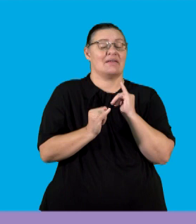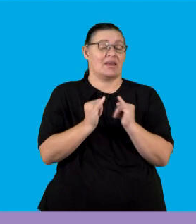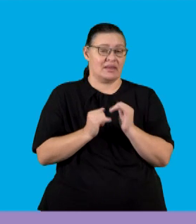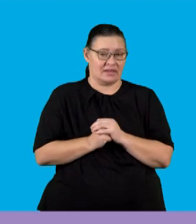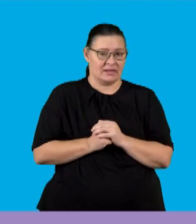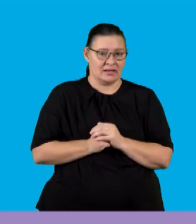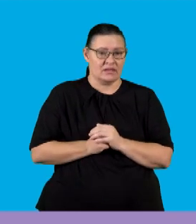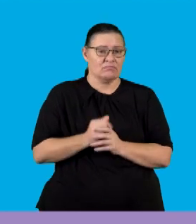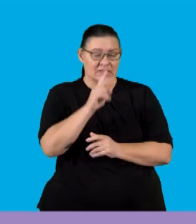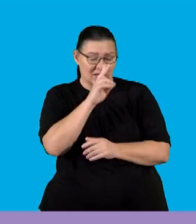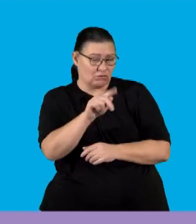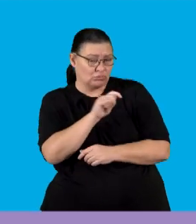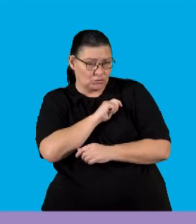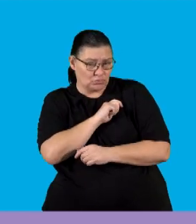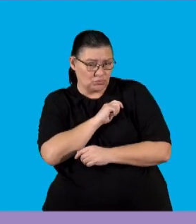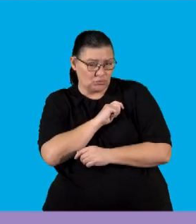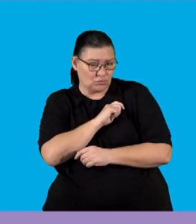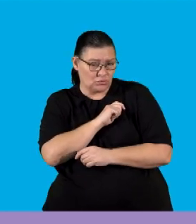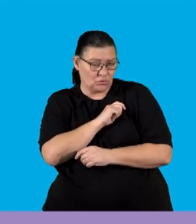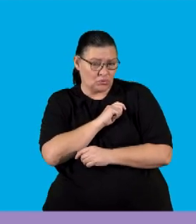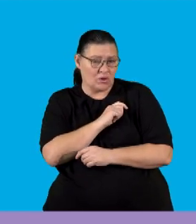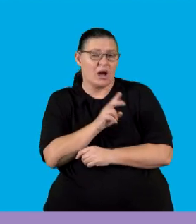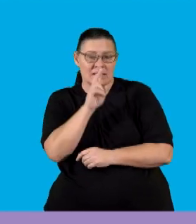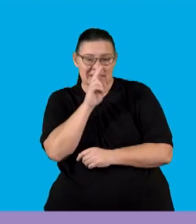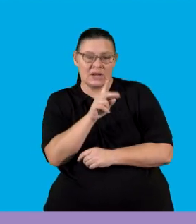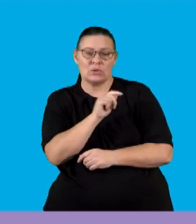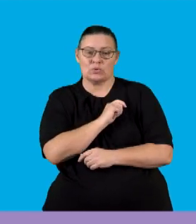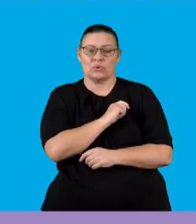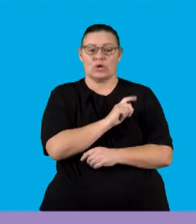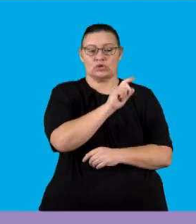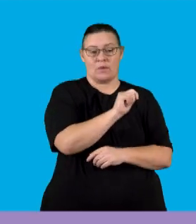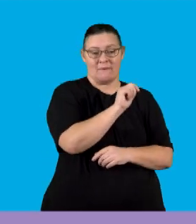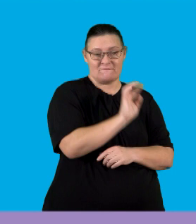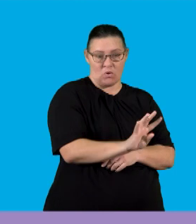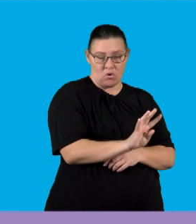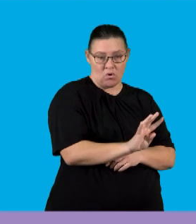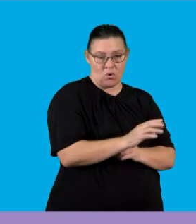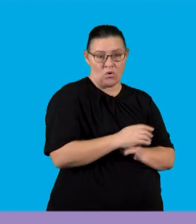Now, 4 multiplied by a negative 2